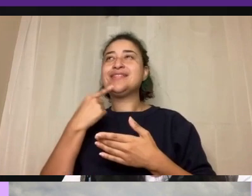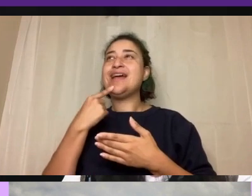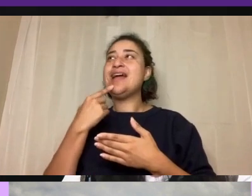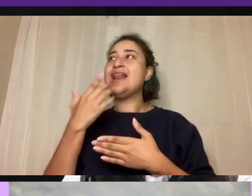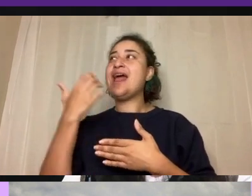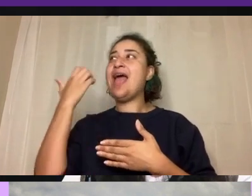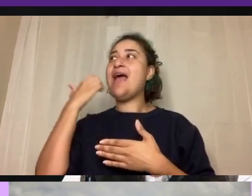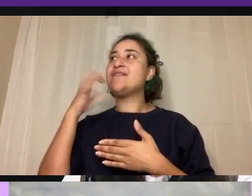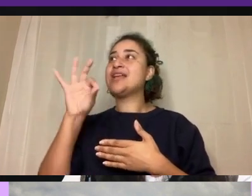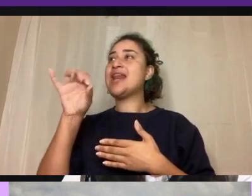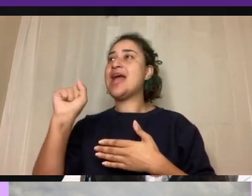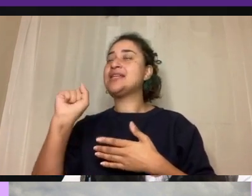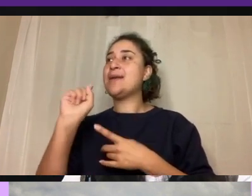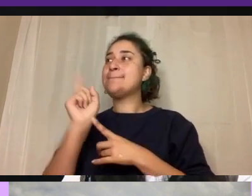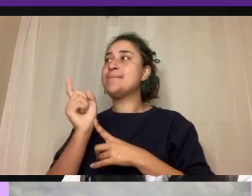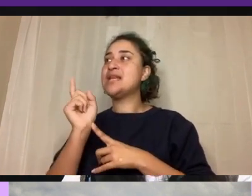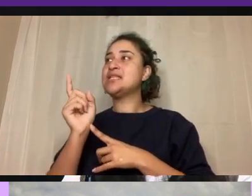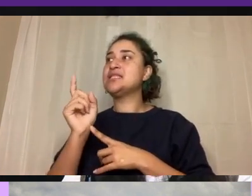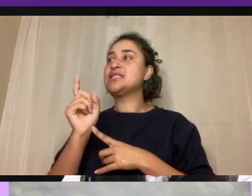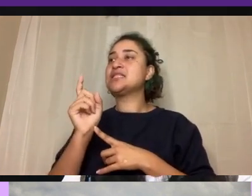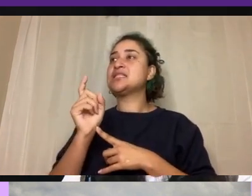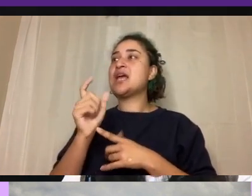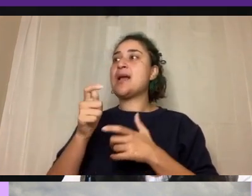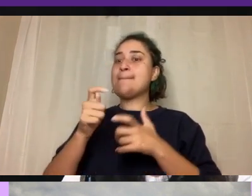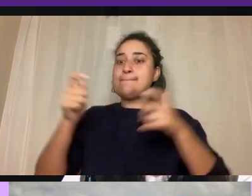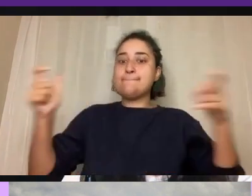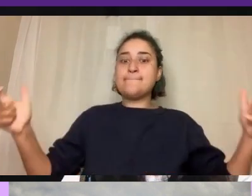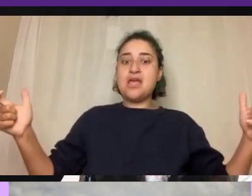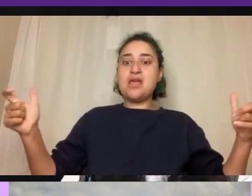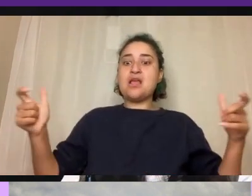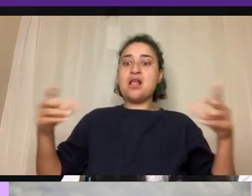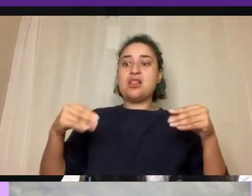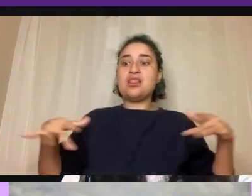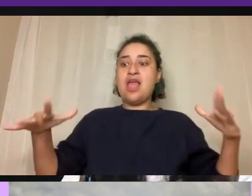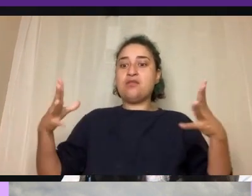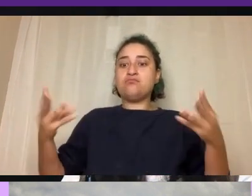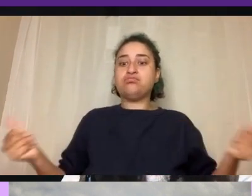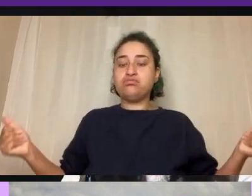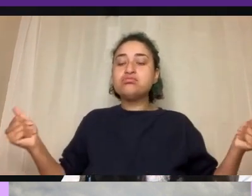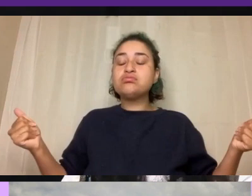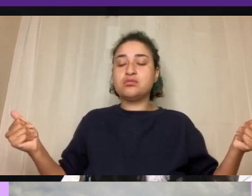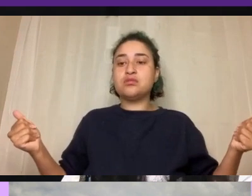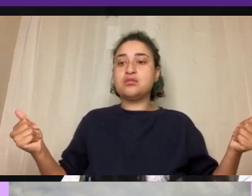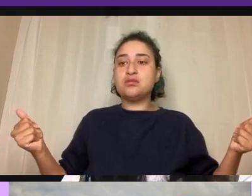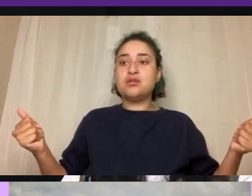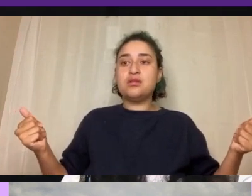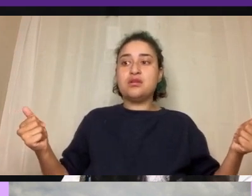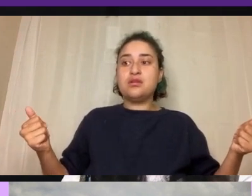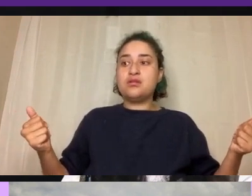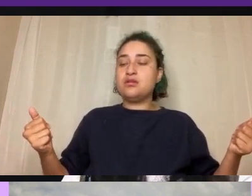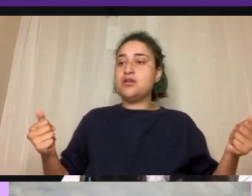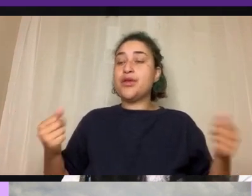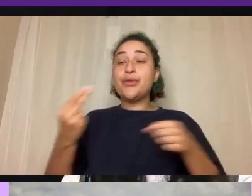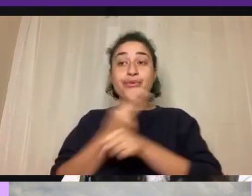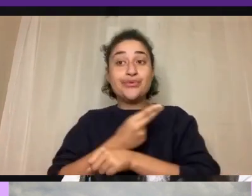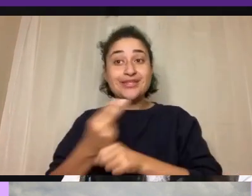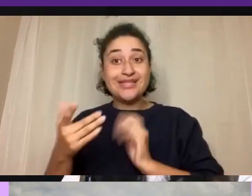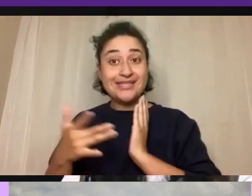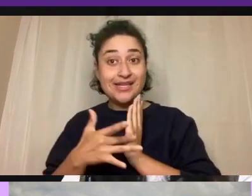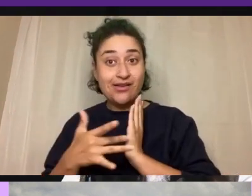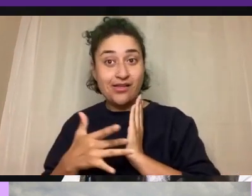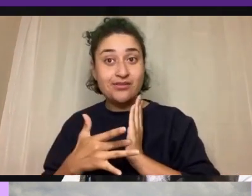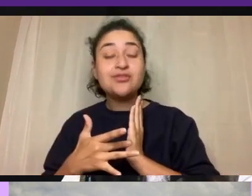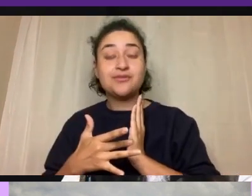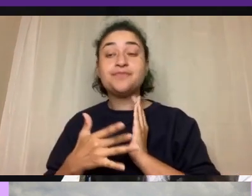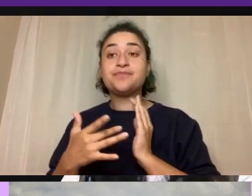because literally the level of destruction moment by moment, using technologies. Technology is an